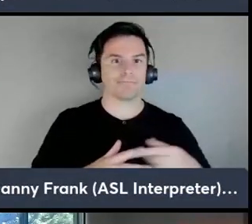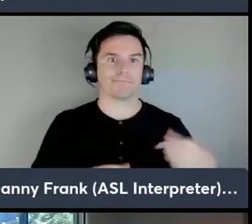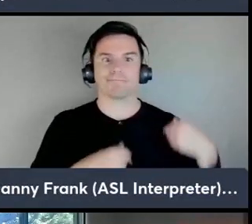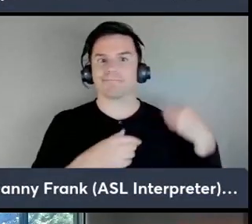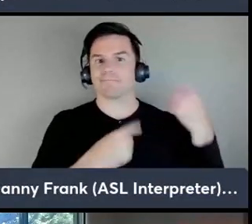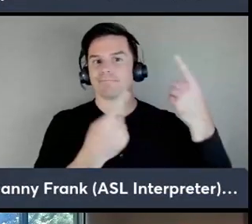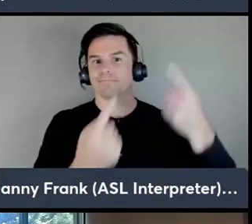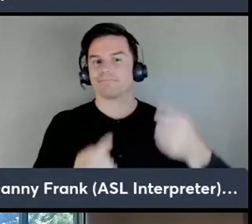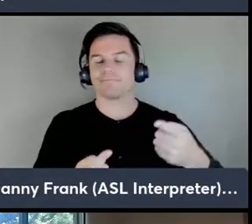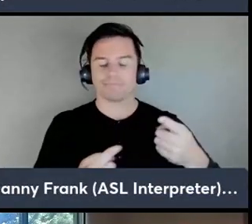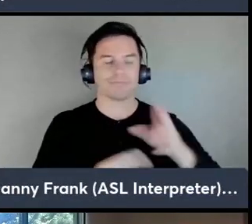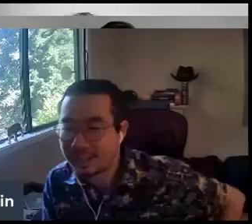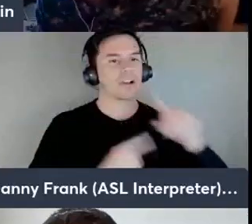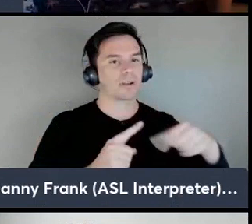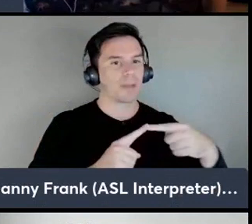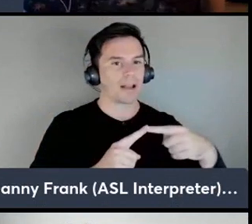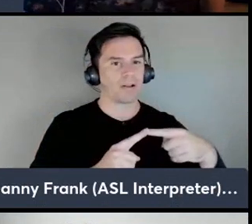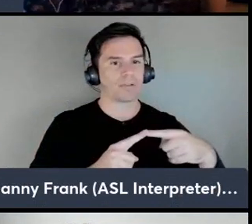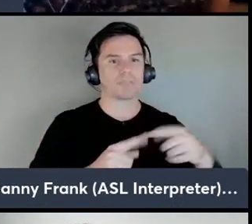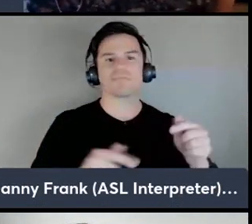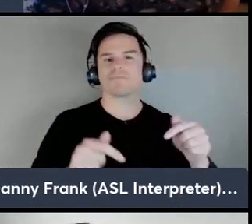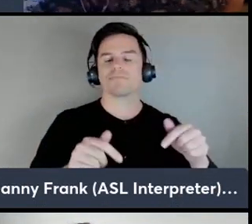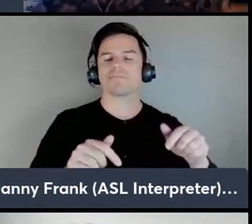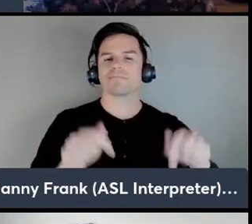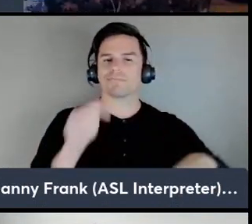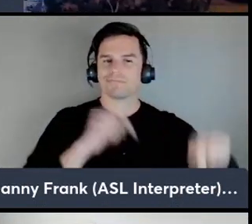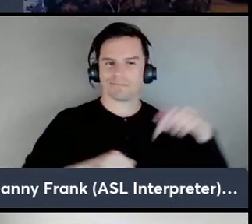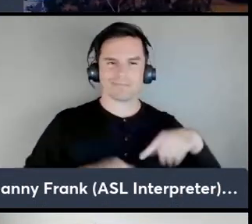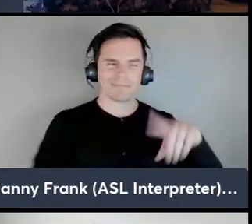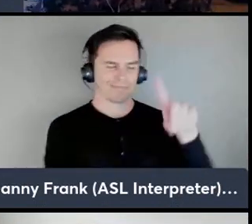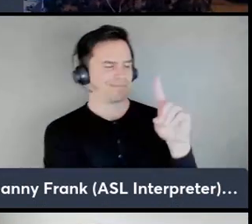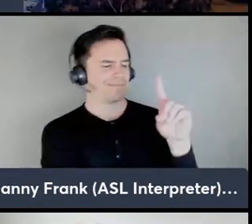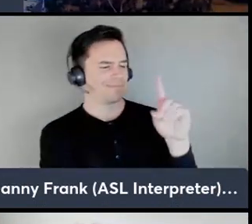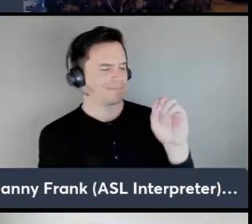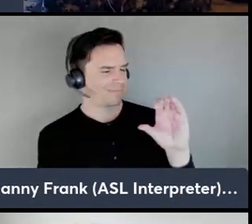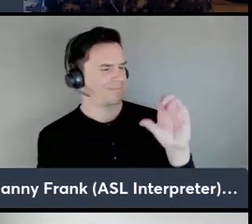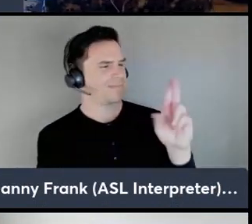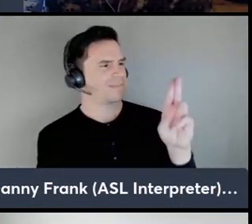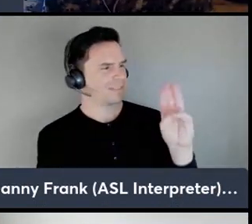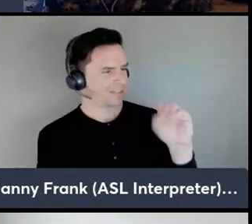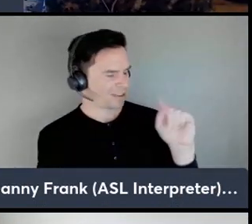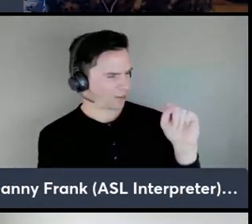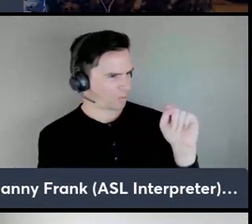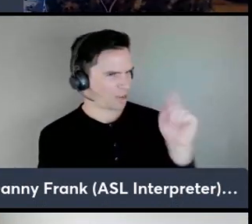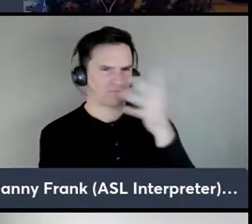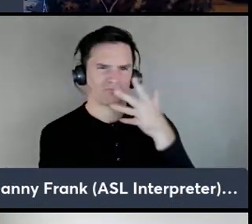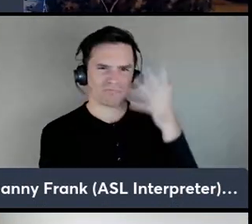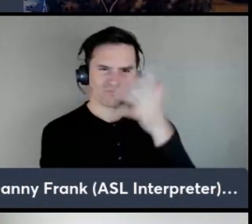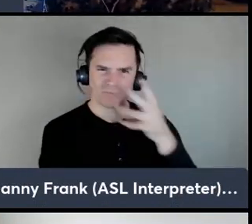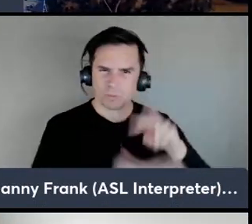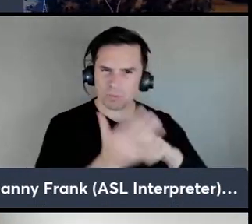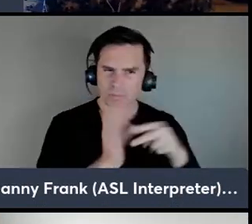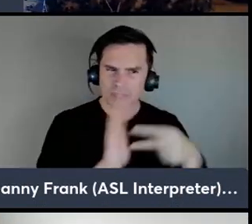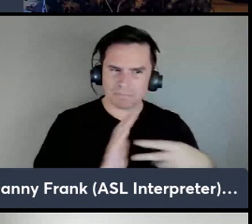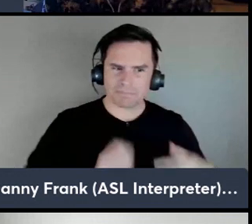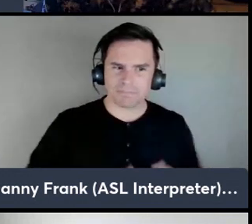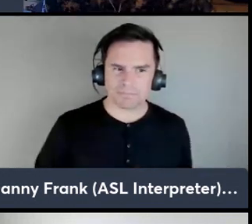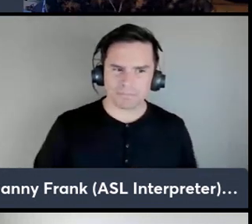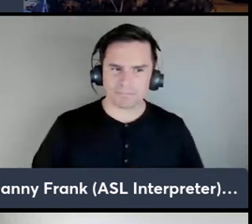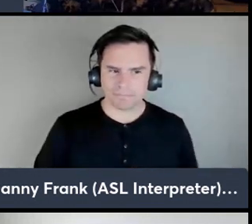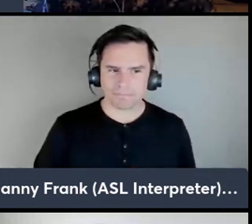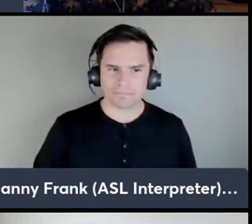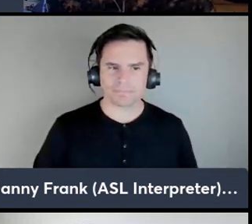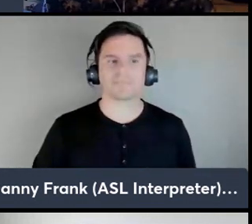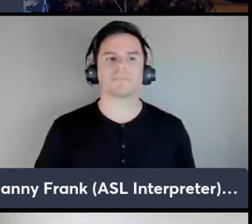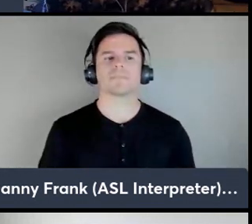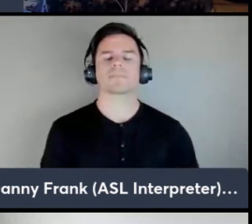about the doc. Actually, taking a step back, talking about what a document is. So one thing I like to point out about Documentdb is that